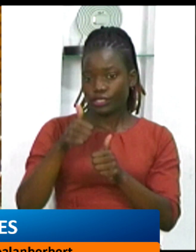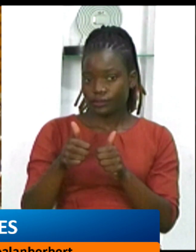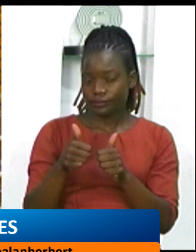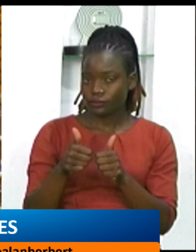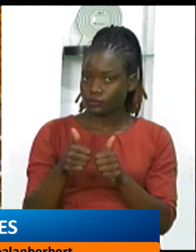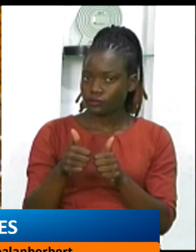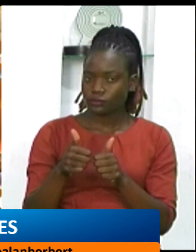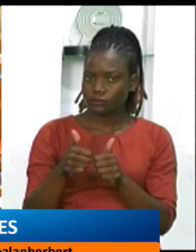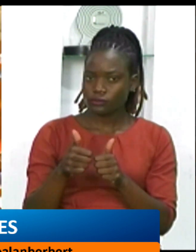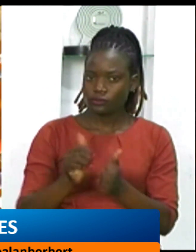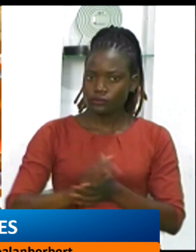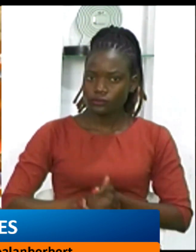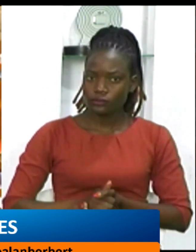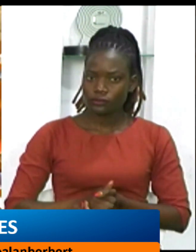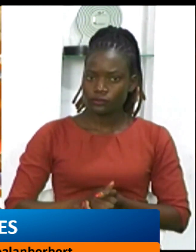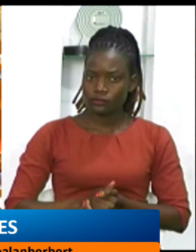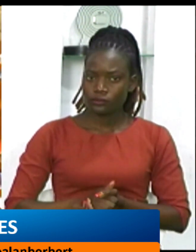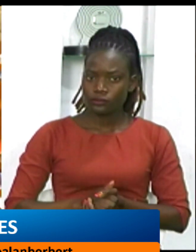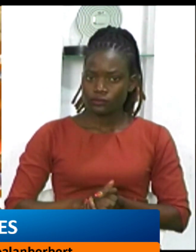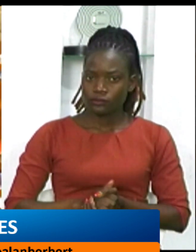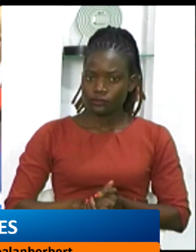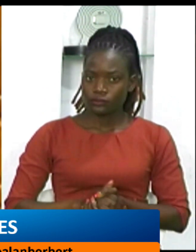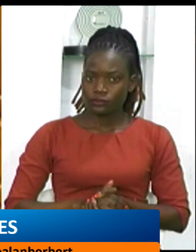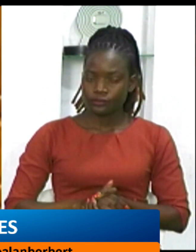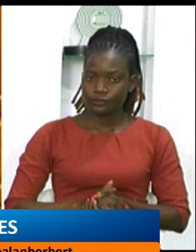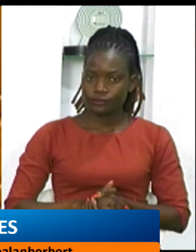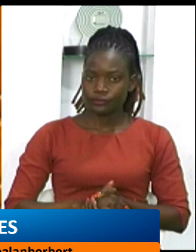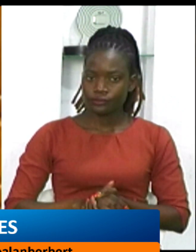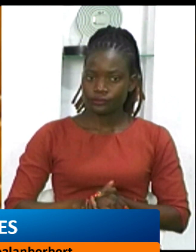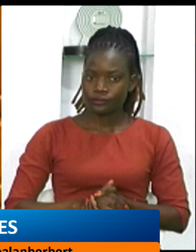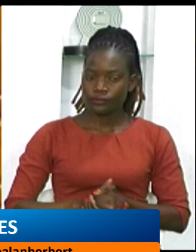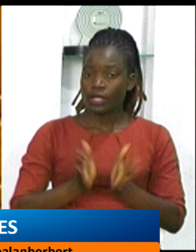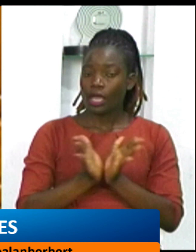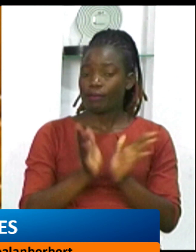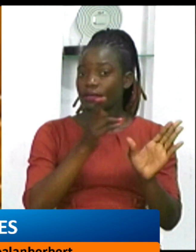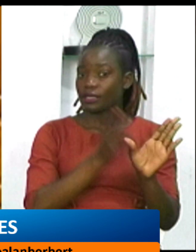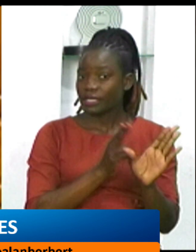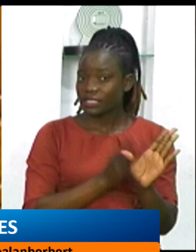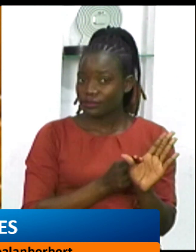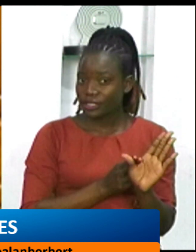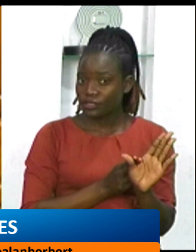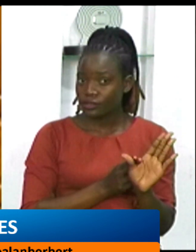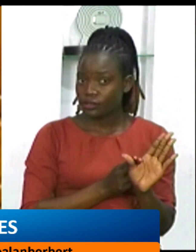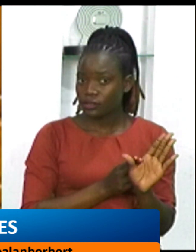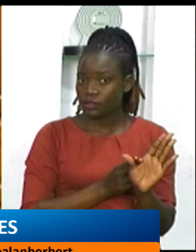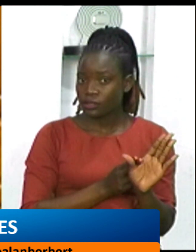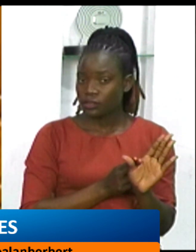and honored all over in this country and beyond, Honorable Speaker. Public participation, if ever it was